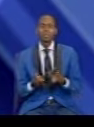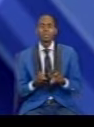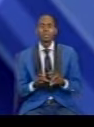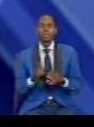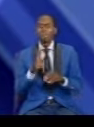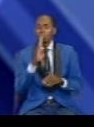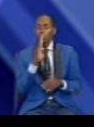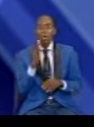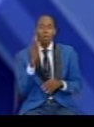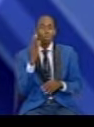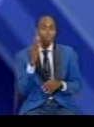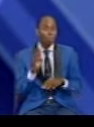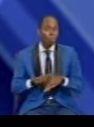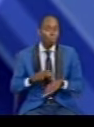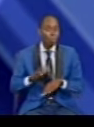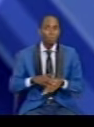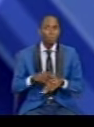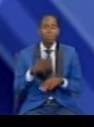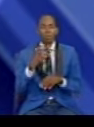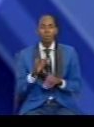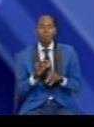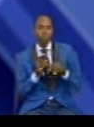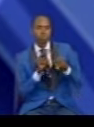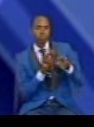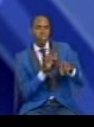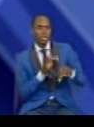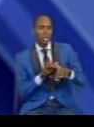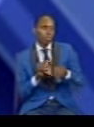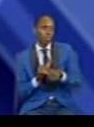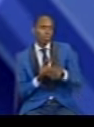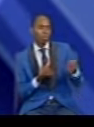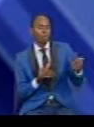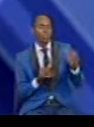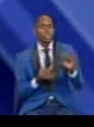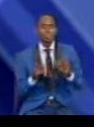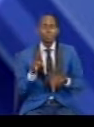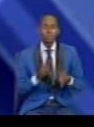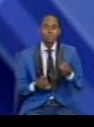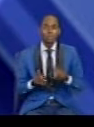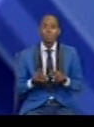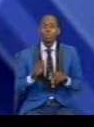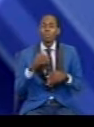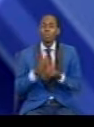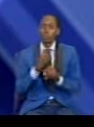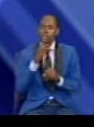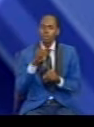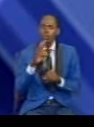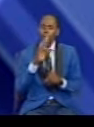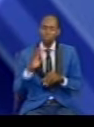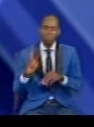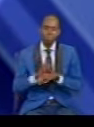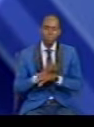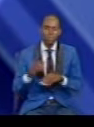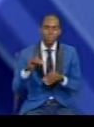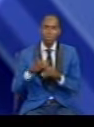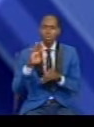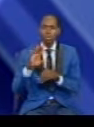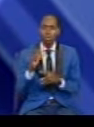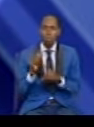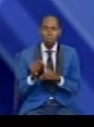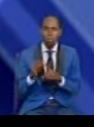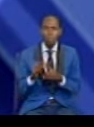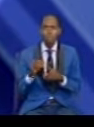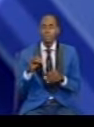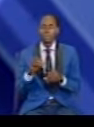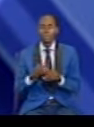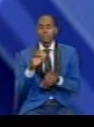others and the success of others. Make sure you are disciplined in your work. You are disciplined in everything